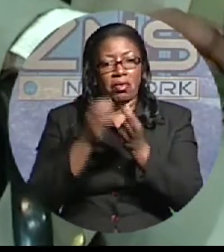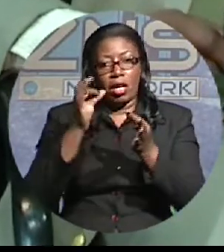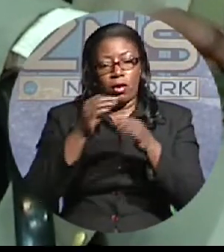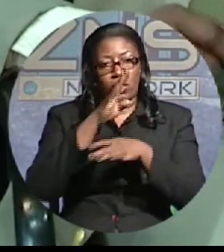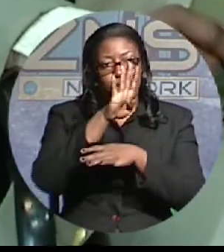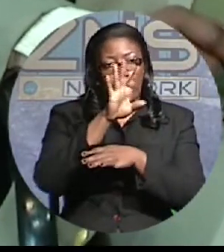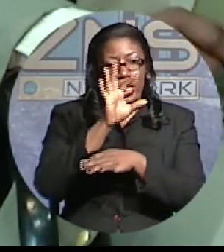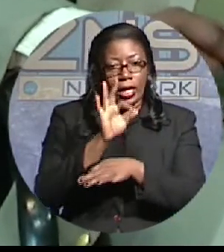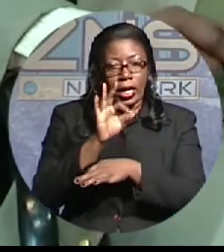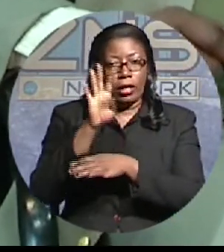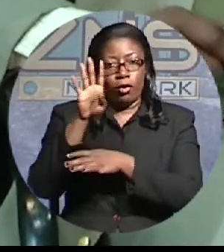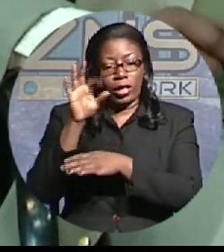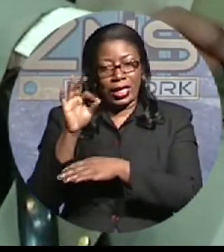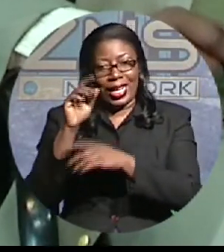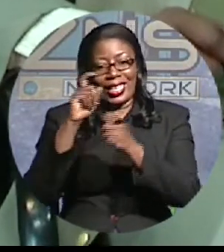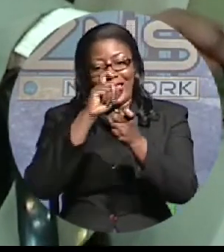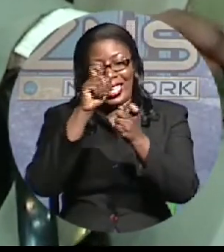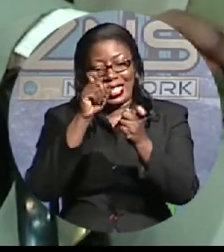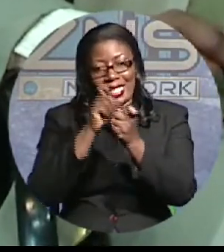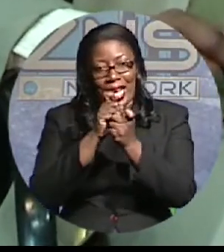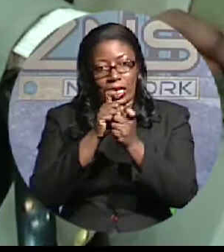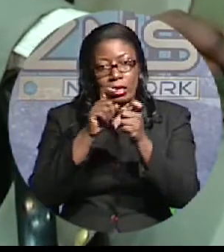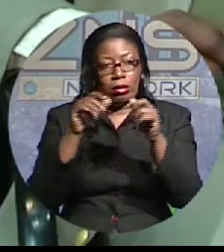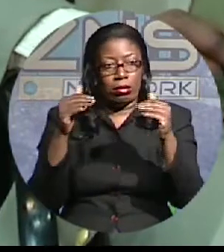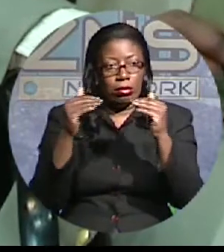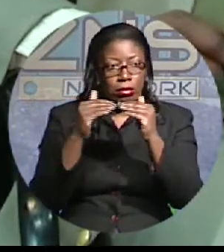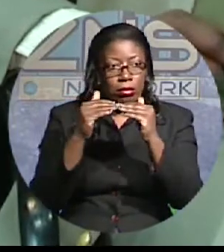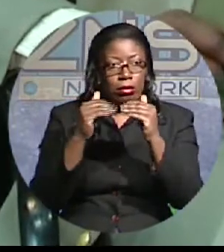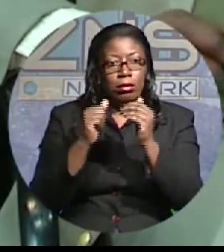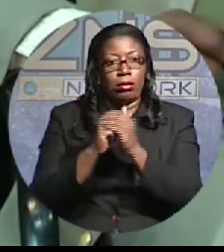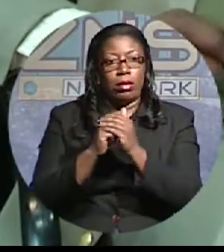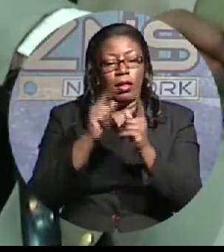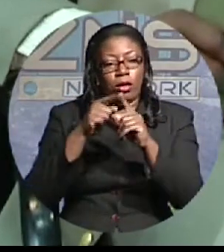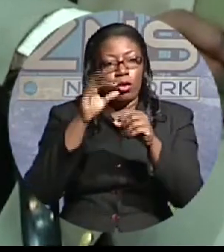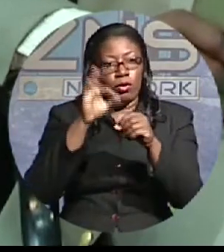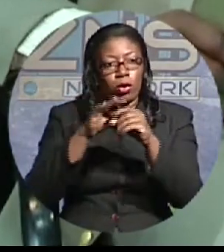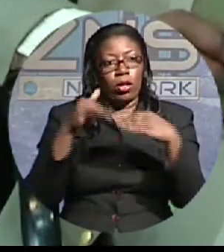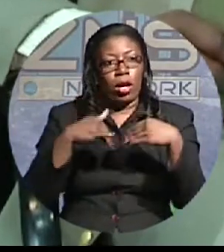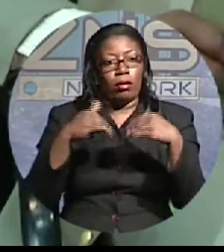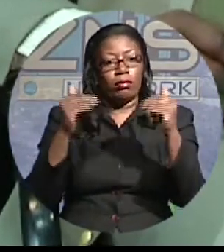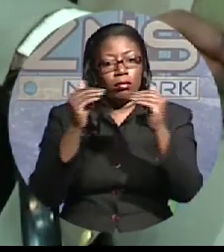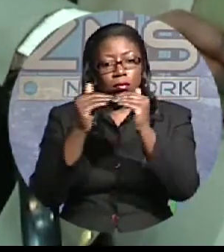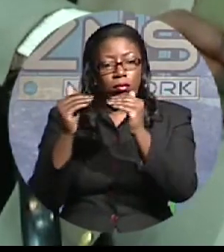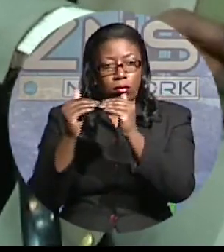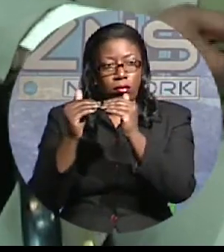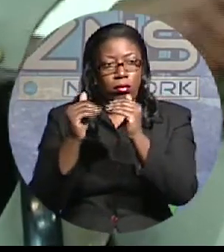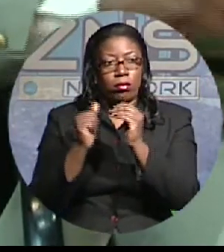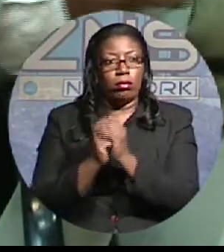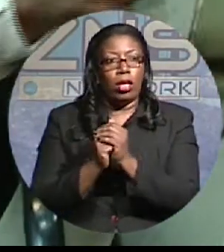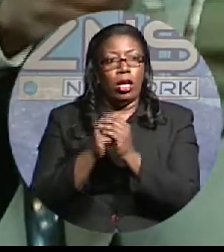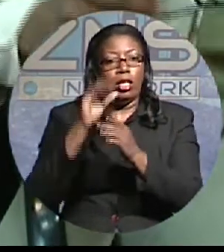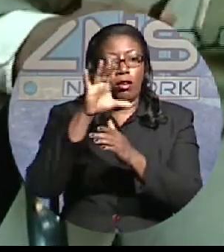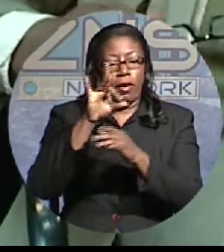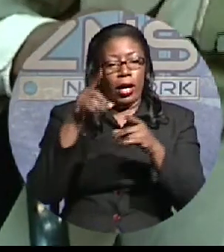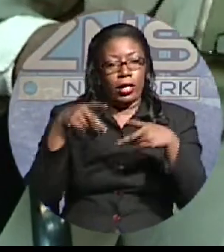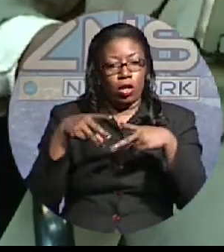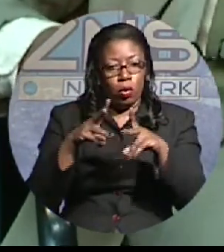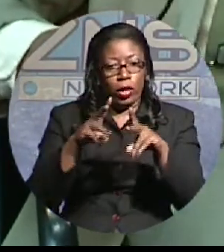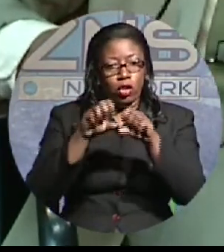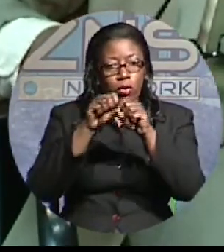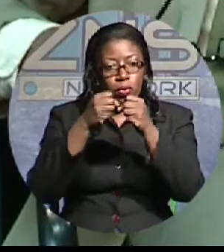49-49 exact, when we vote, you'd have a tie. Okay. I got you. You have to find some way to break a